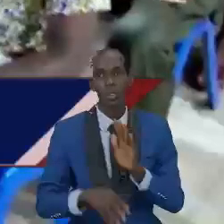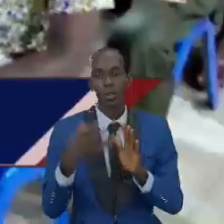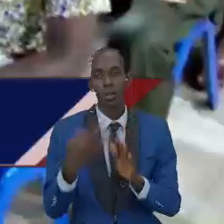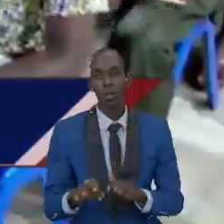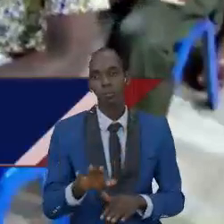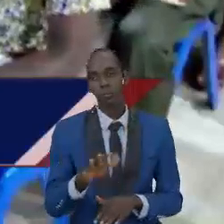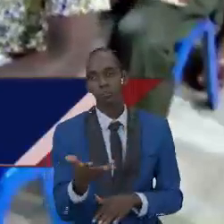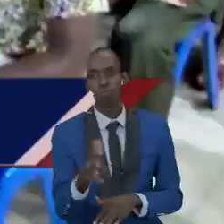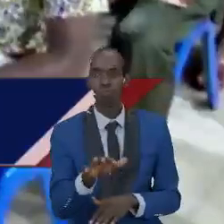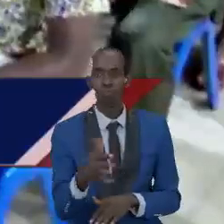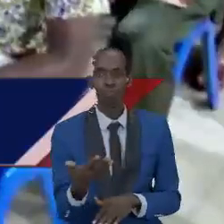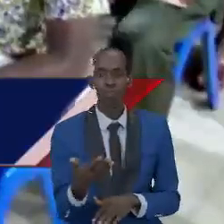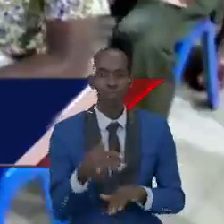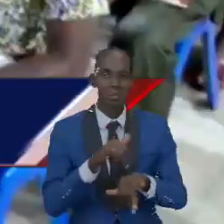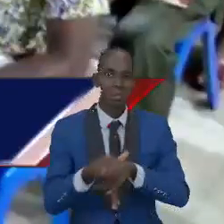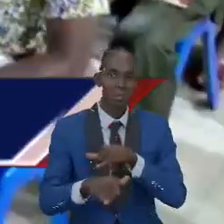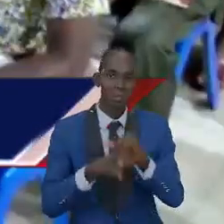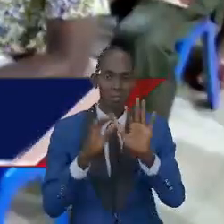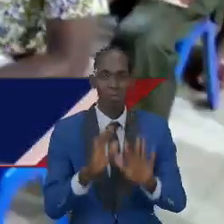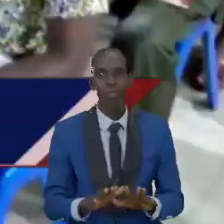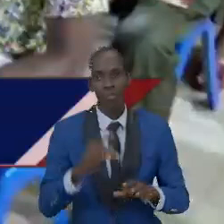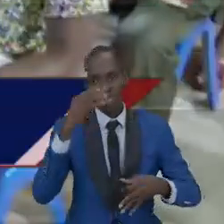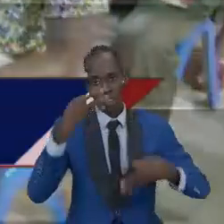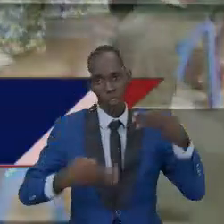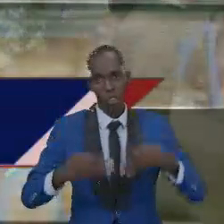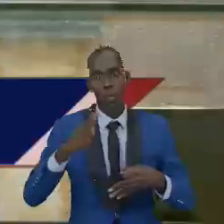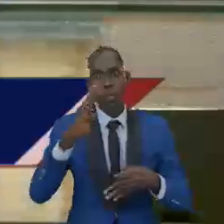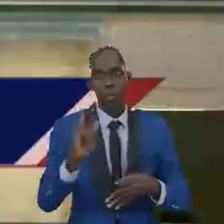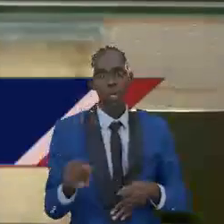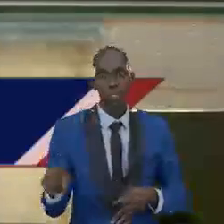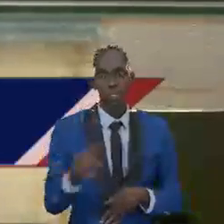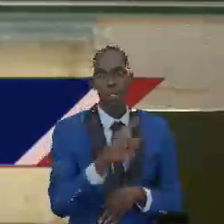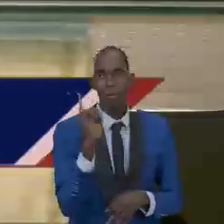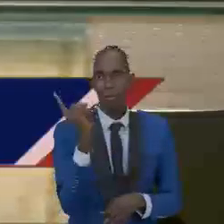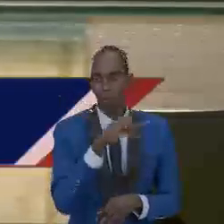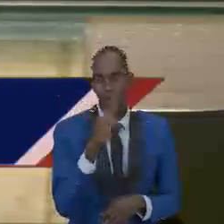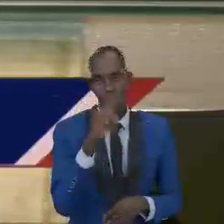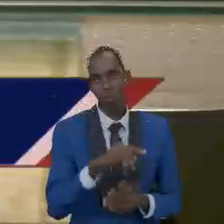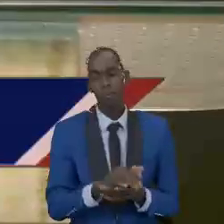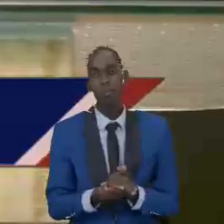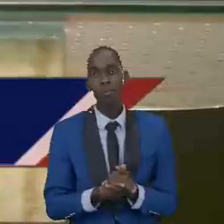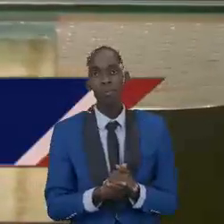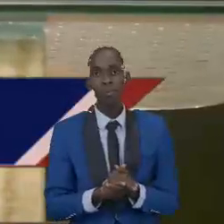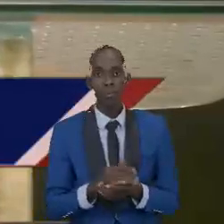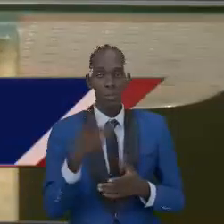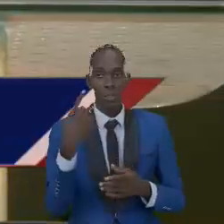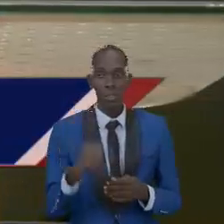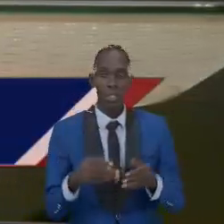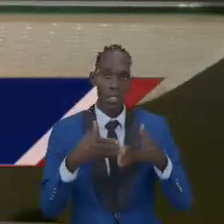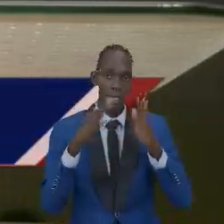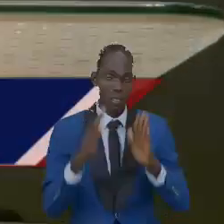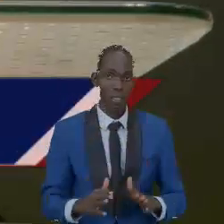judged for their falsehood. The preachers, the soul winners, the